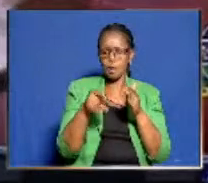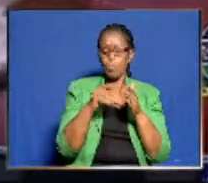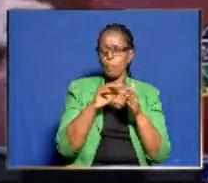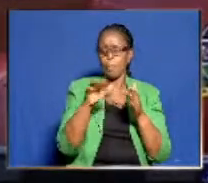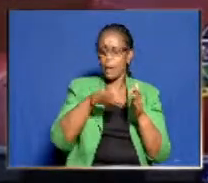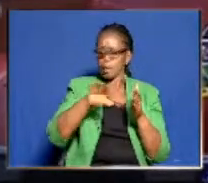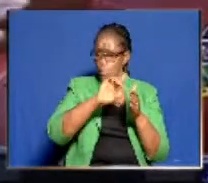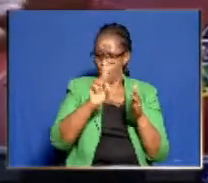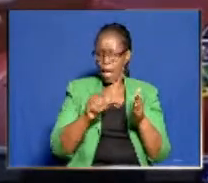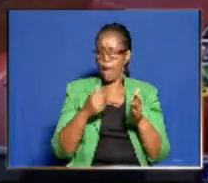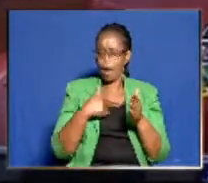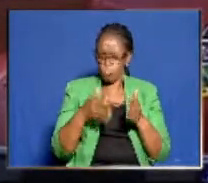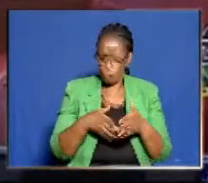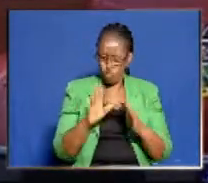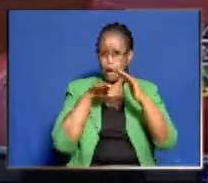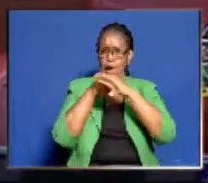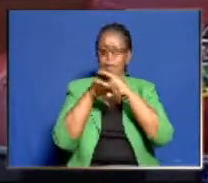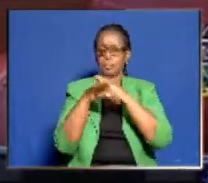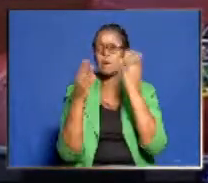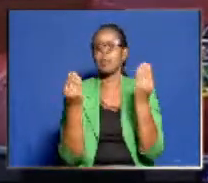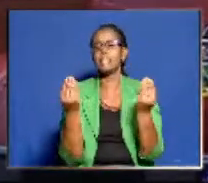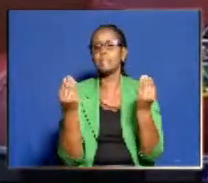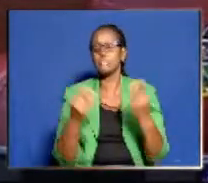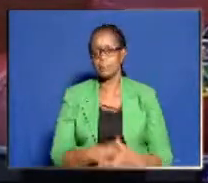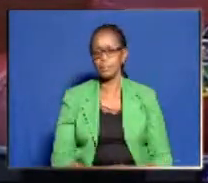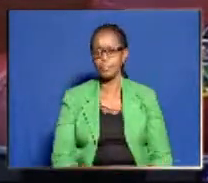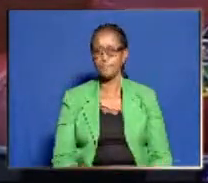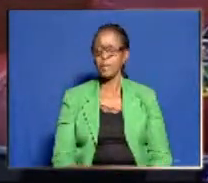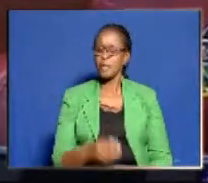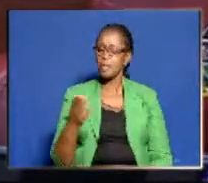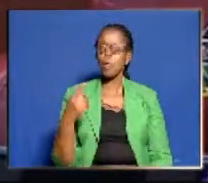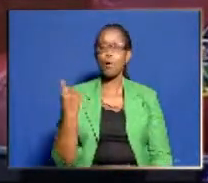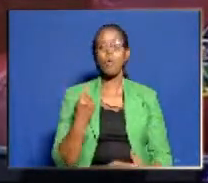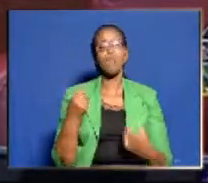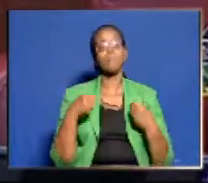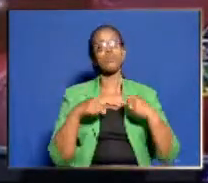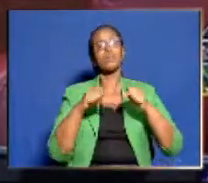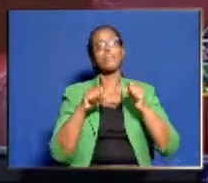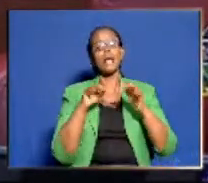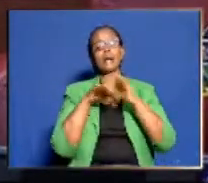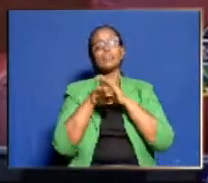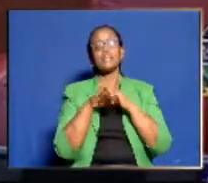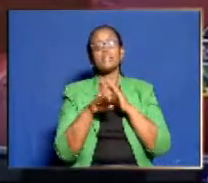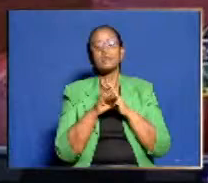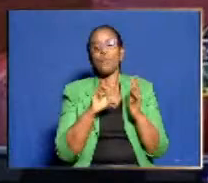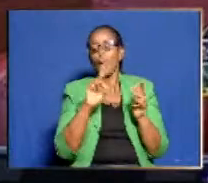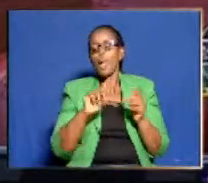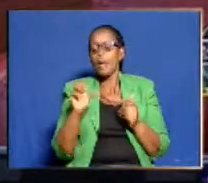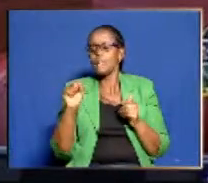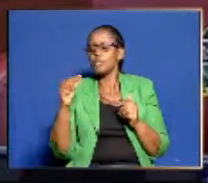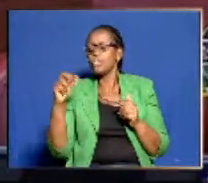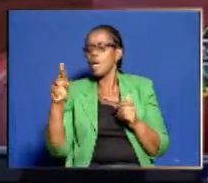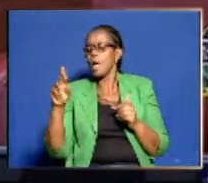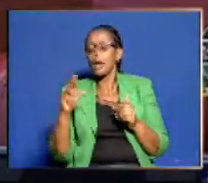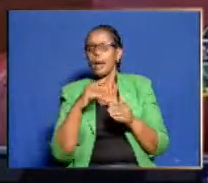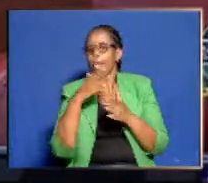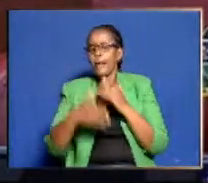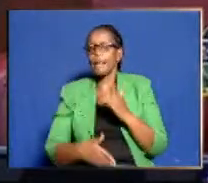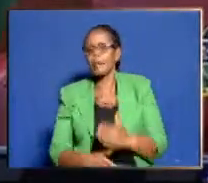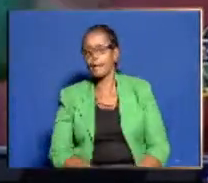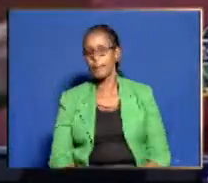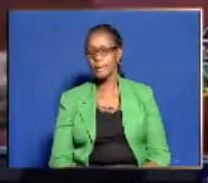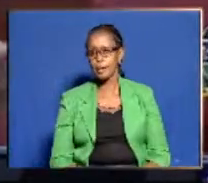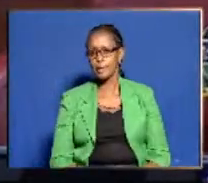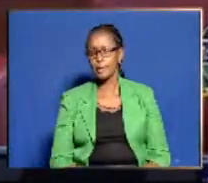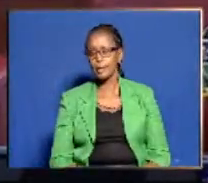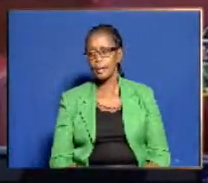there. There is only motorbike access to where the standard gauge railway have ended in Memurtot.